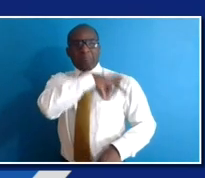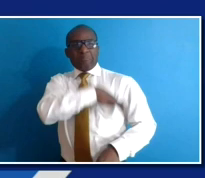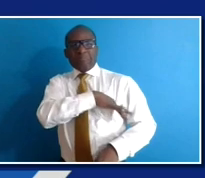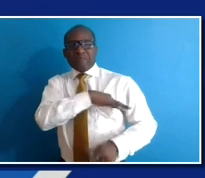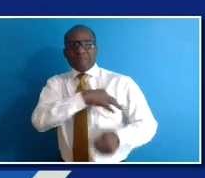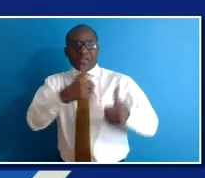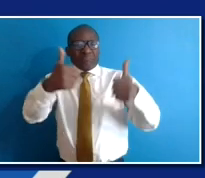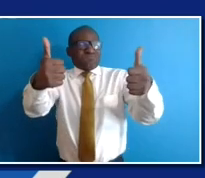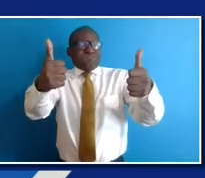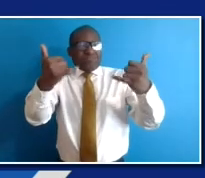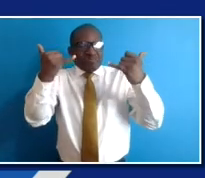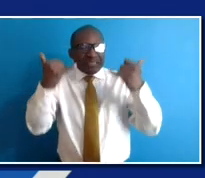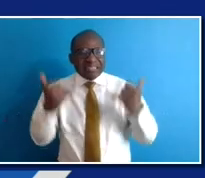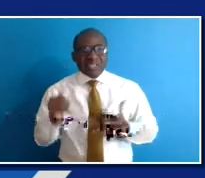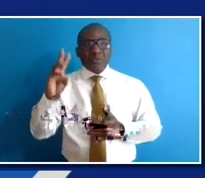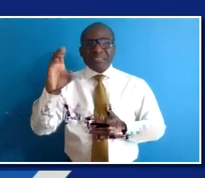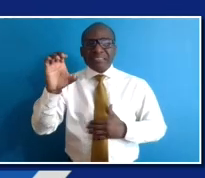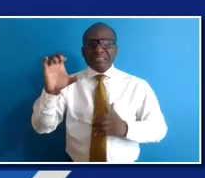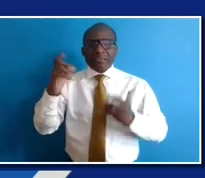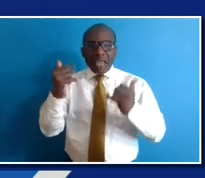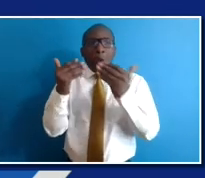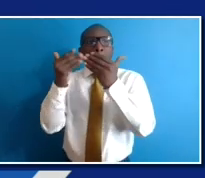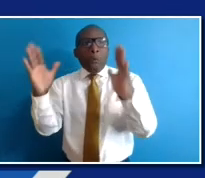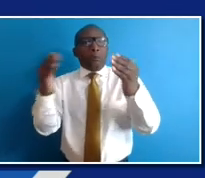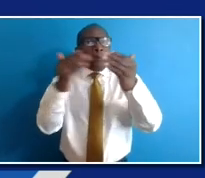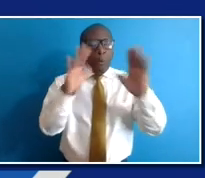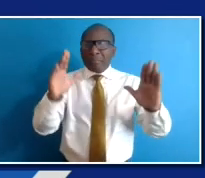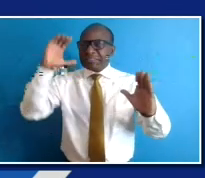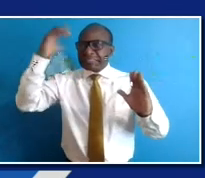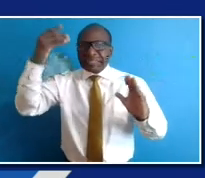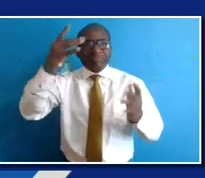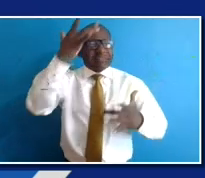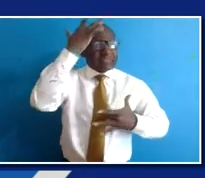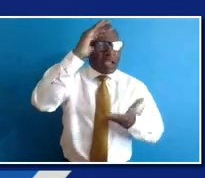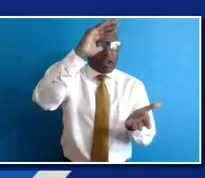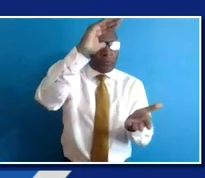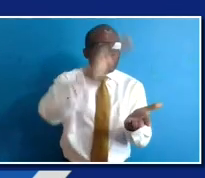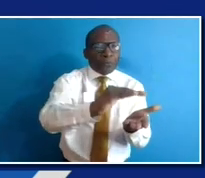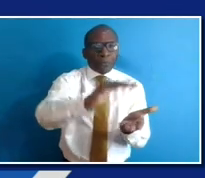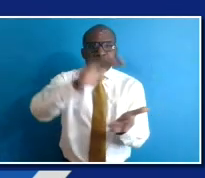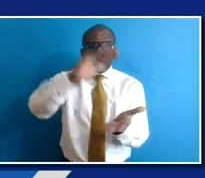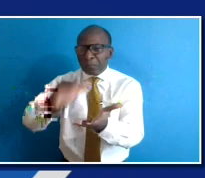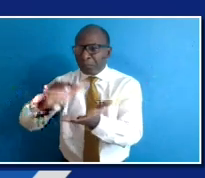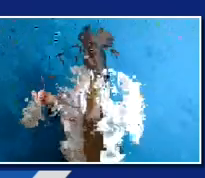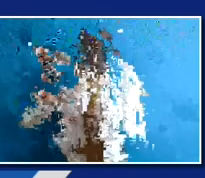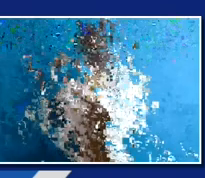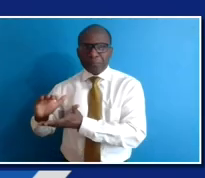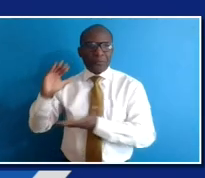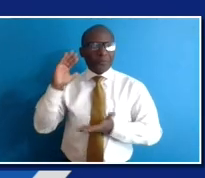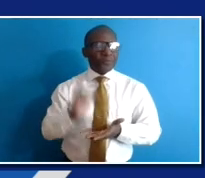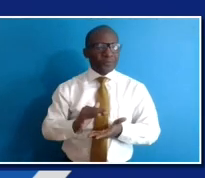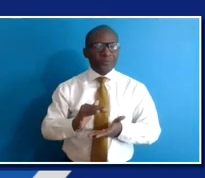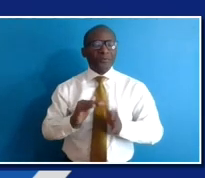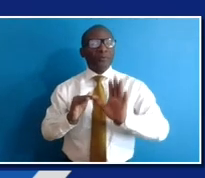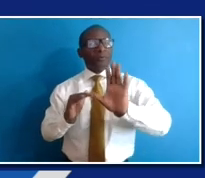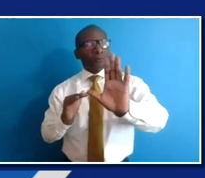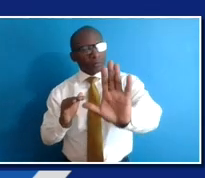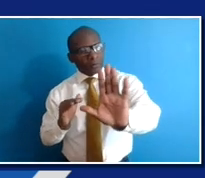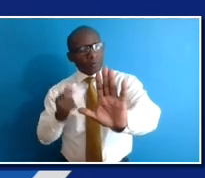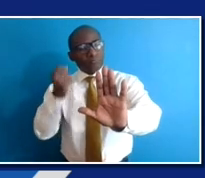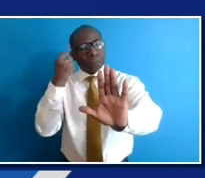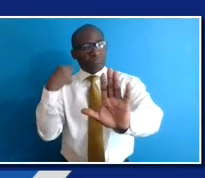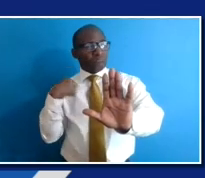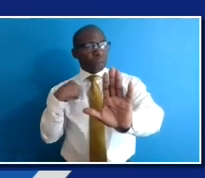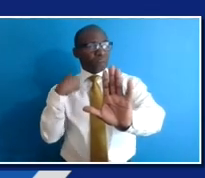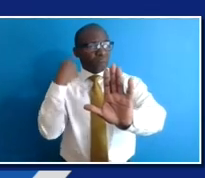important. But even as we have gone about through the shutdown of businesses, the governor has used his executive authority to do this. Those of us in Westchester